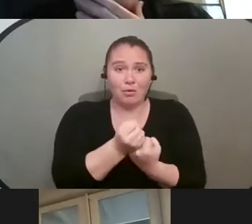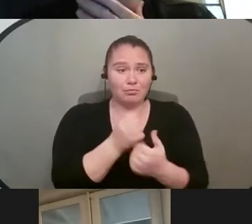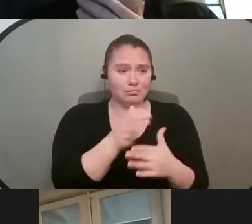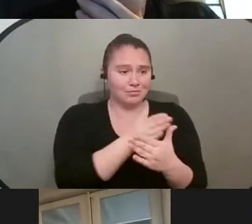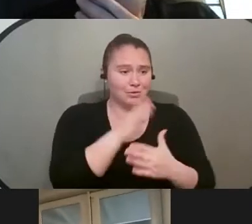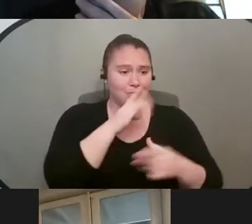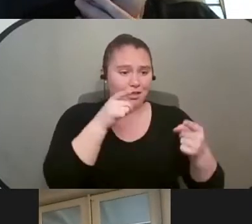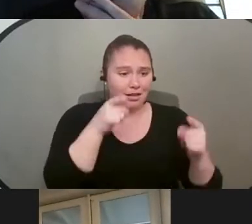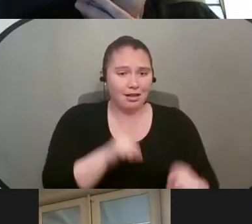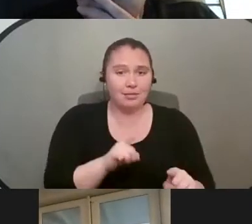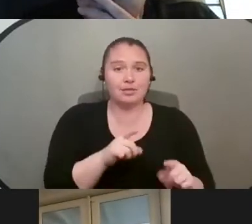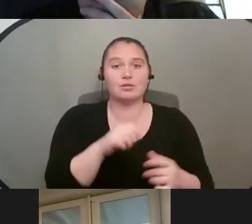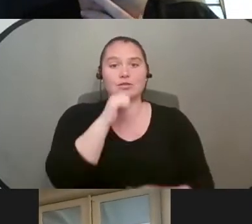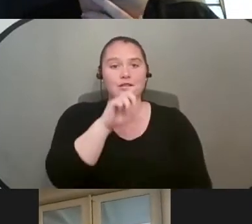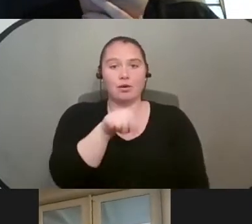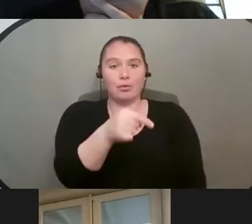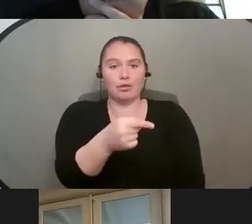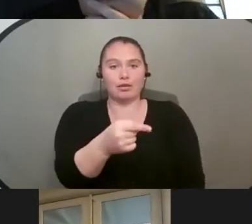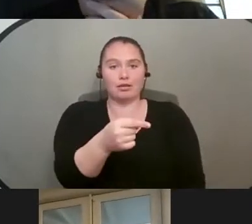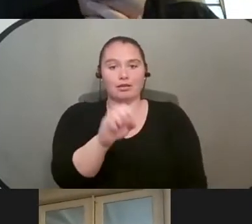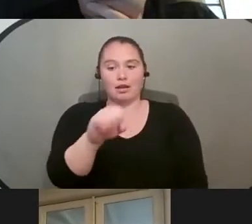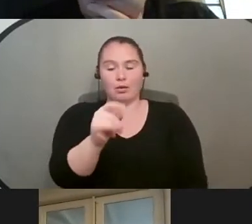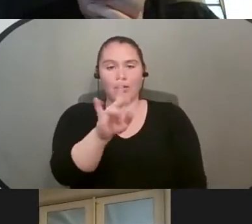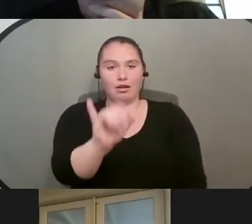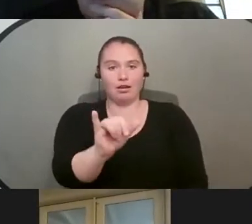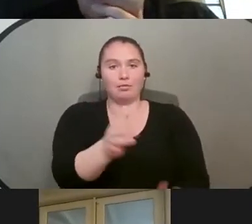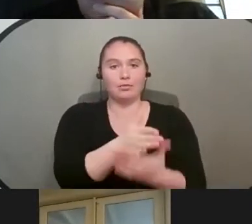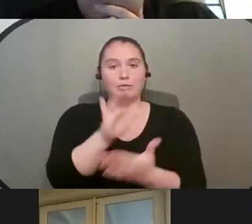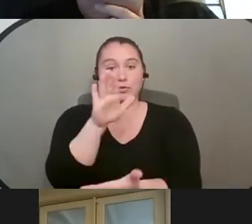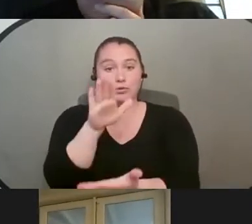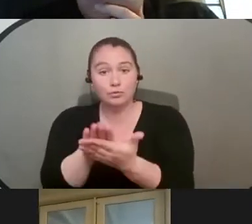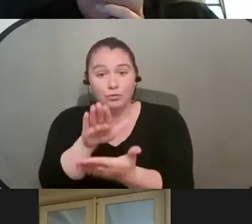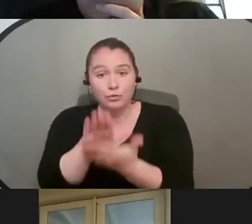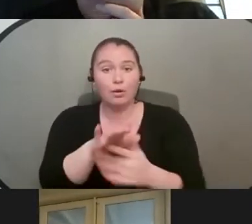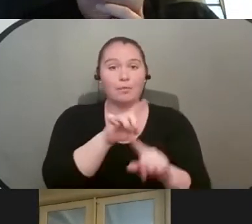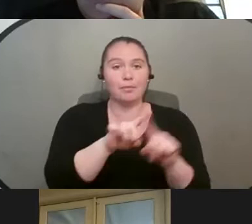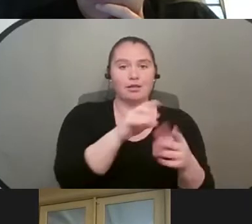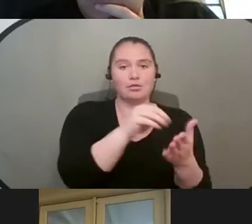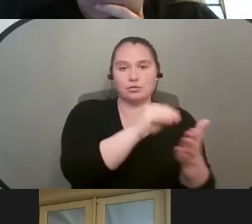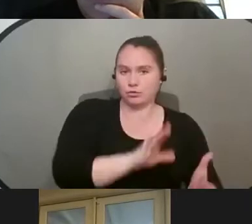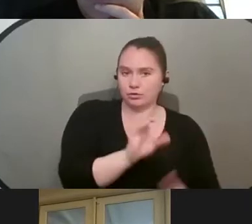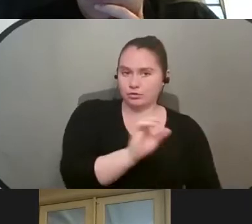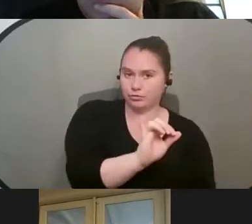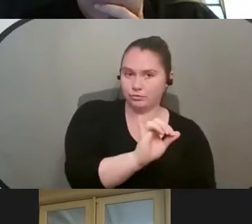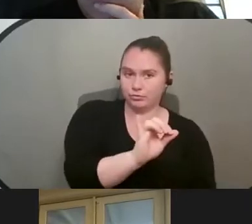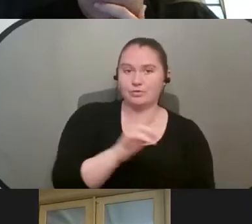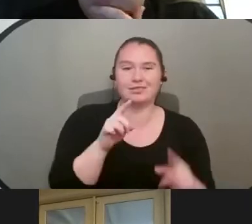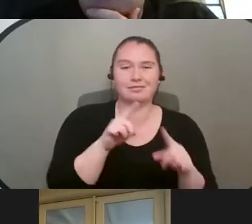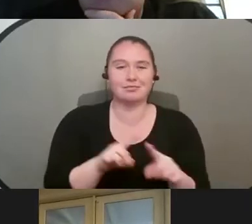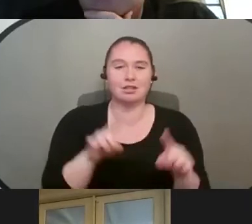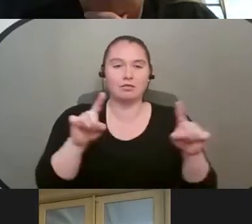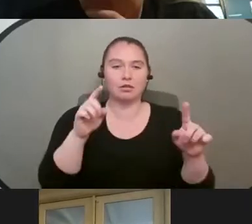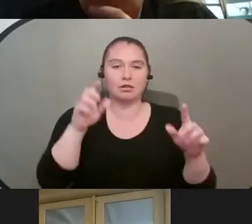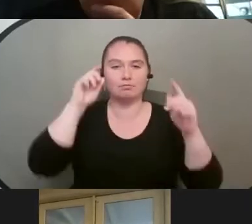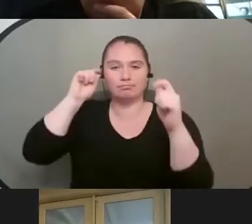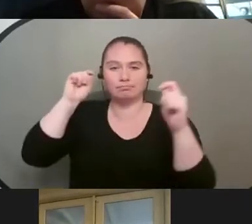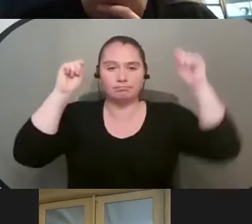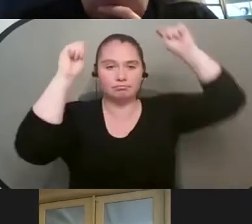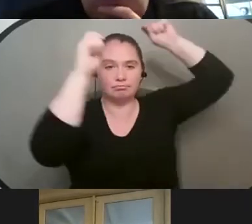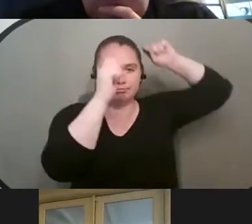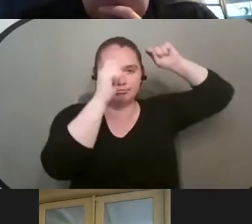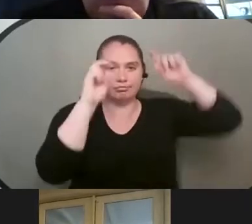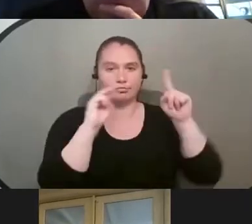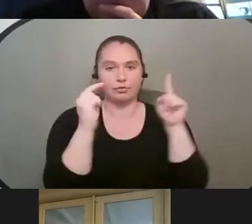only equity amongst campuses, it's equity amongst students as well. So just a different lens, but yes, very related.